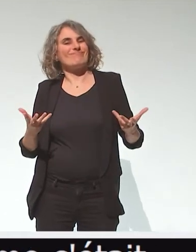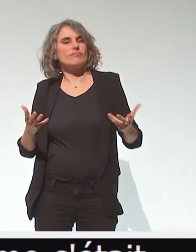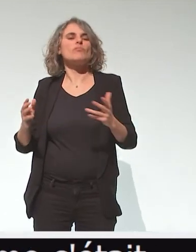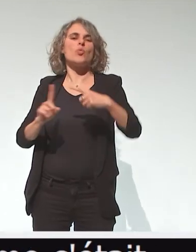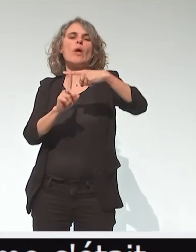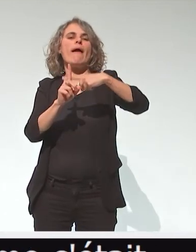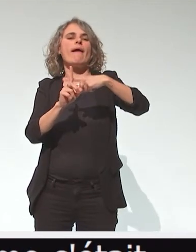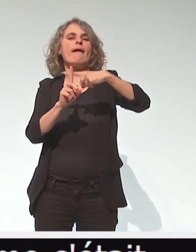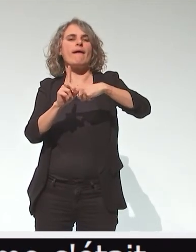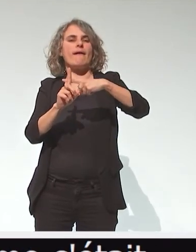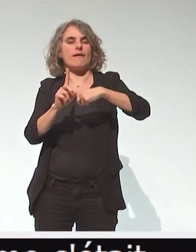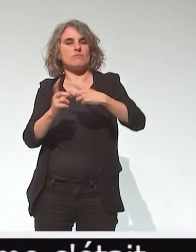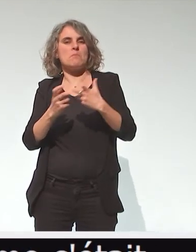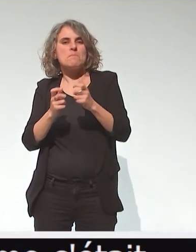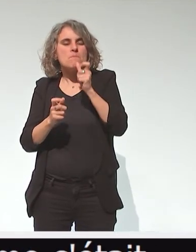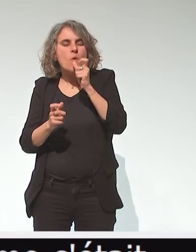involving